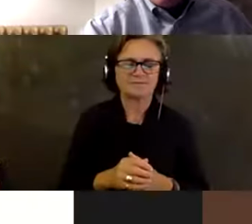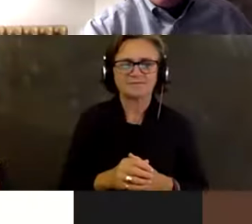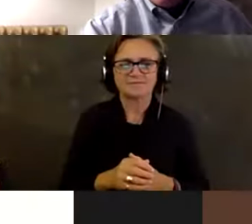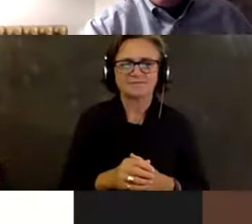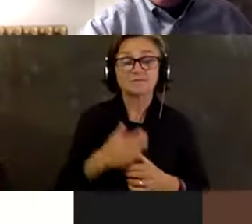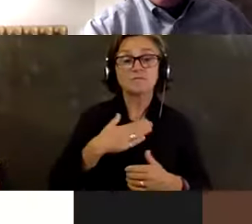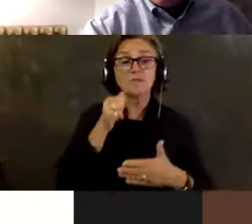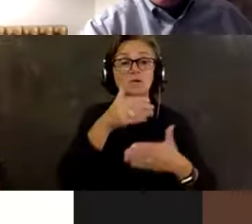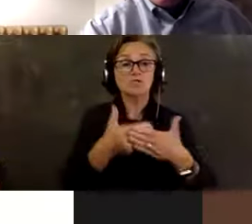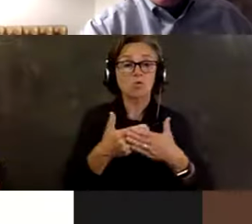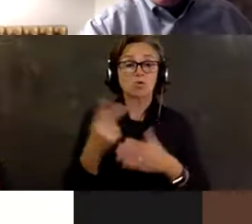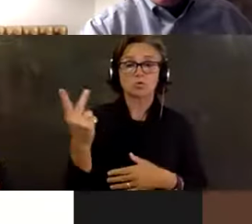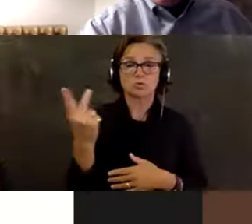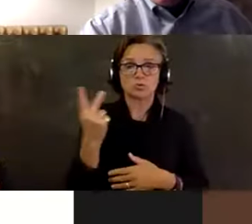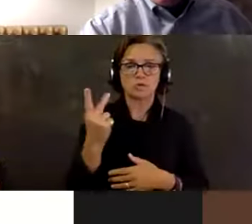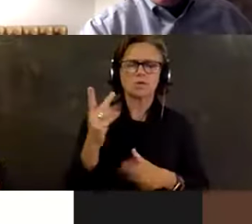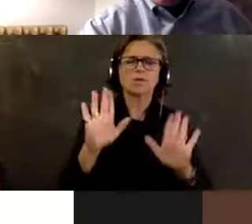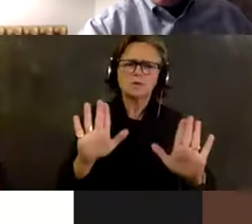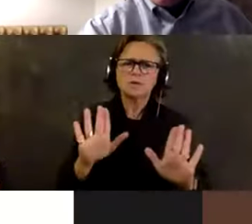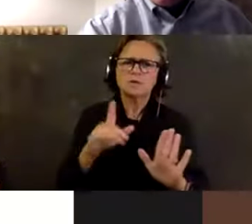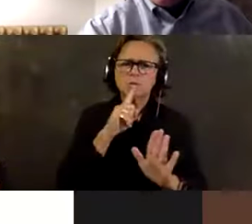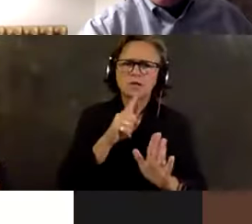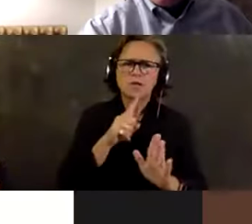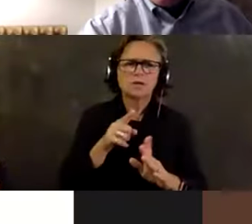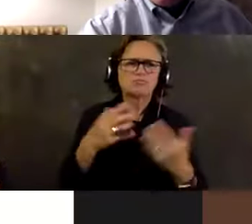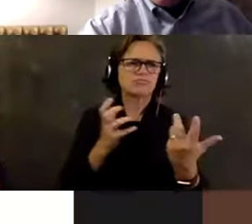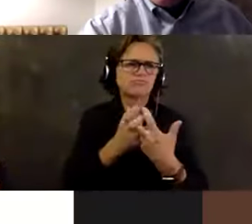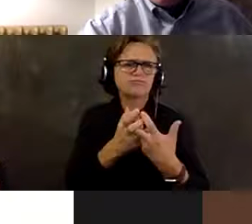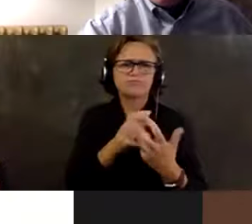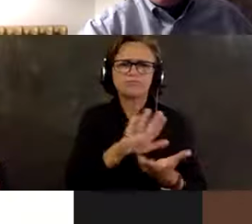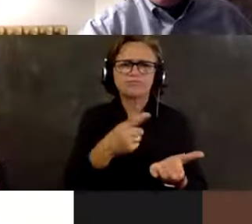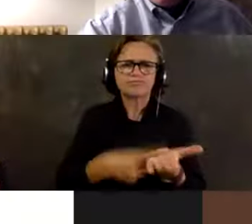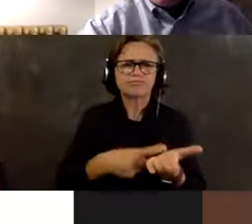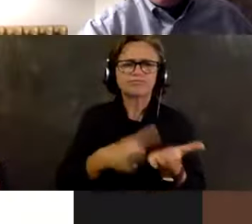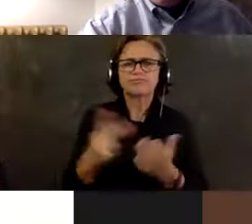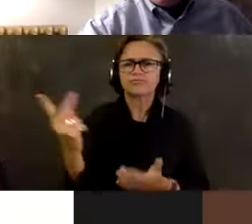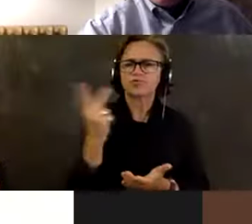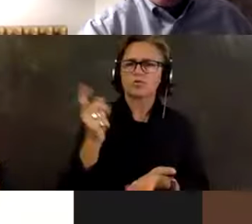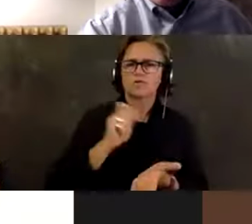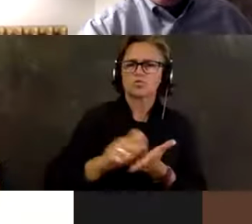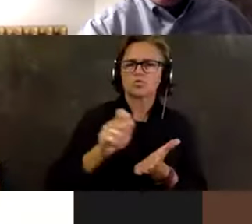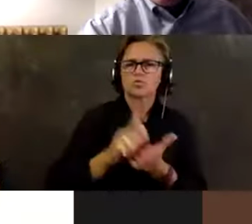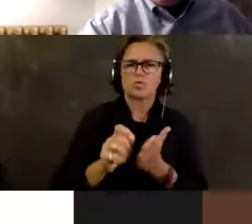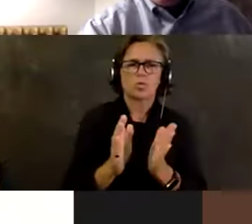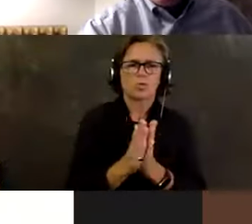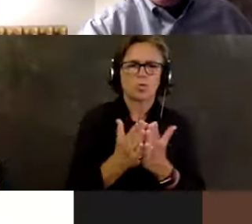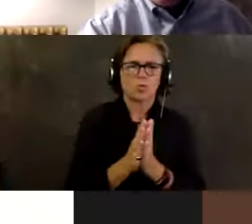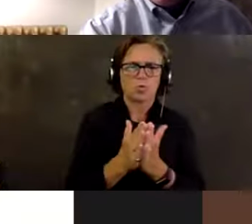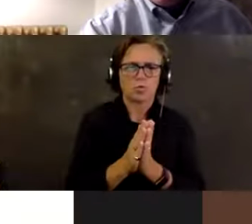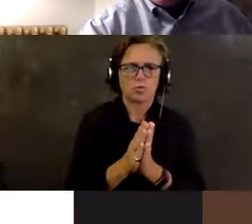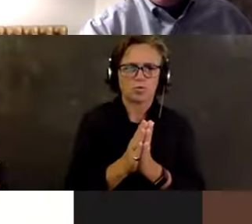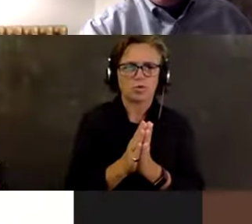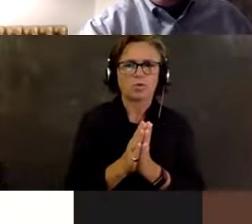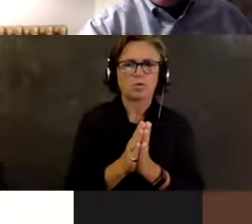my daughter and I, this is really pertinent to this discussion, wrote a book which is